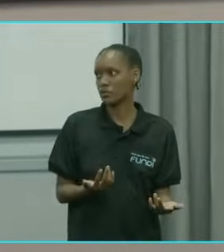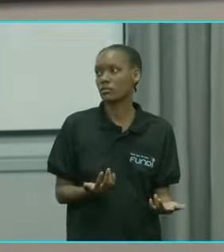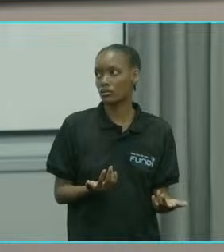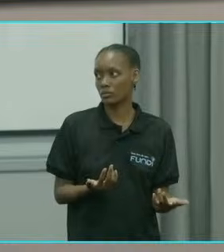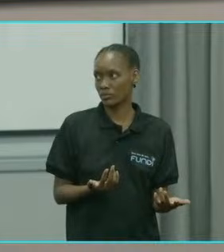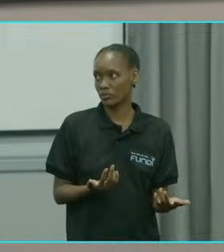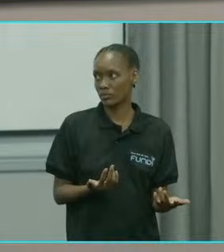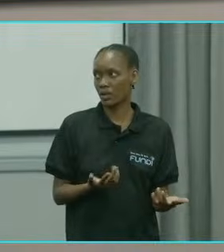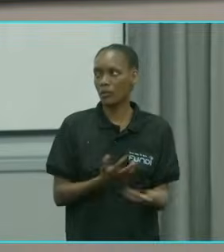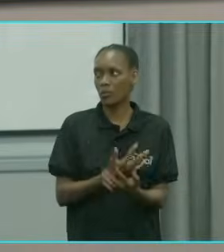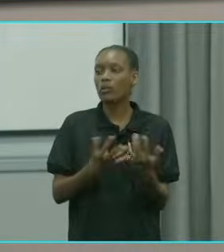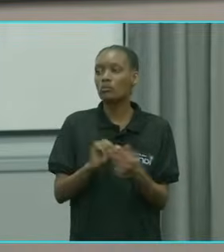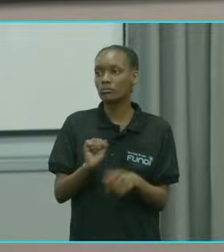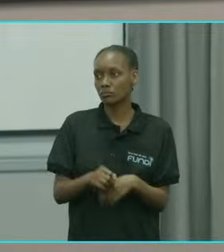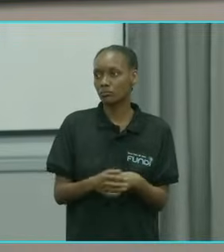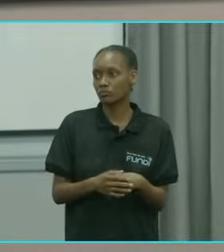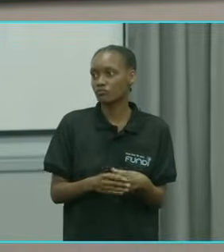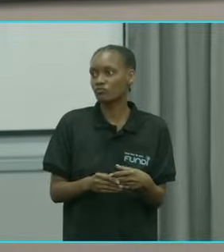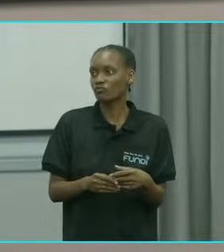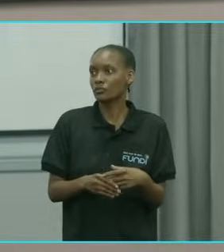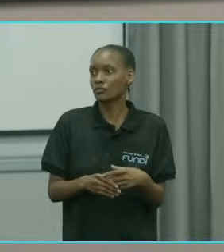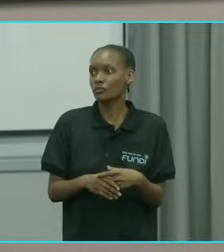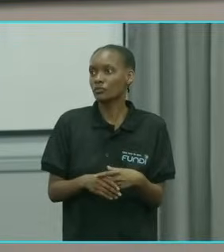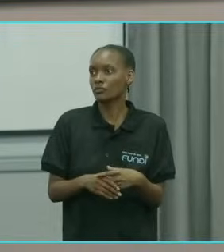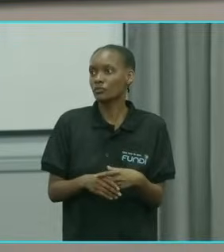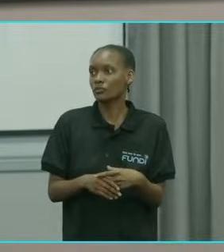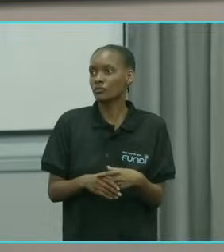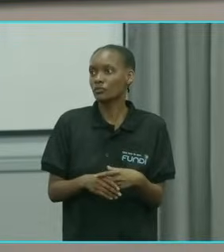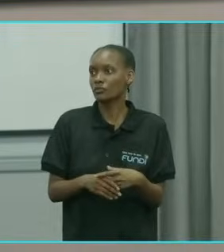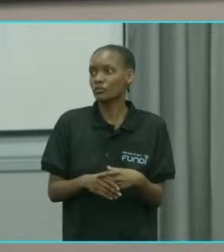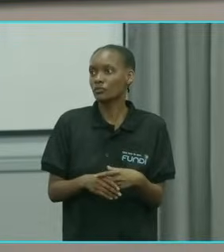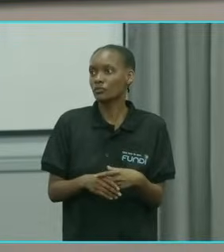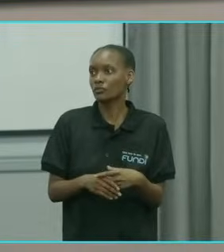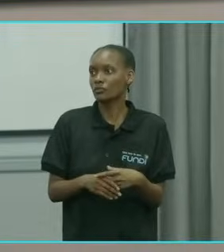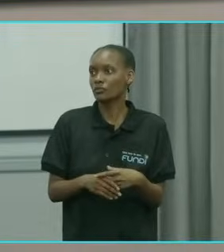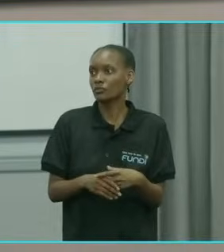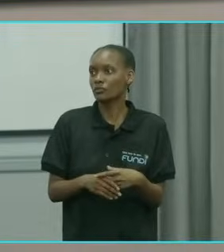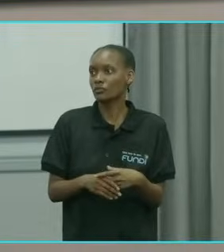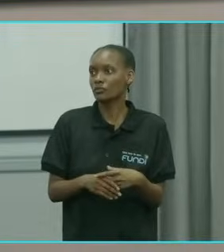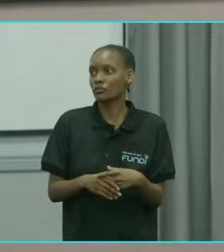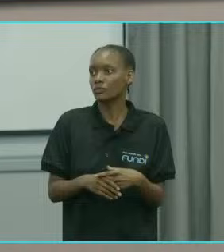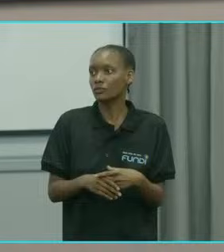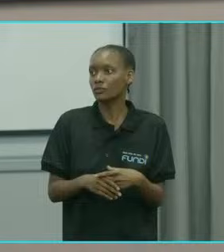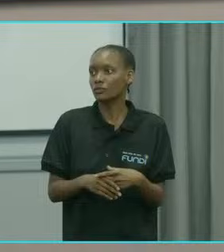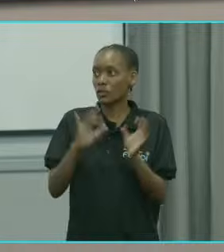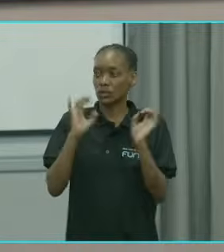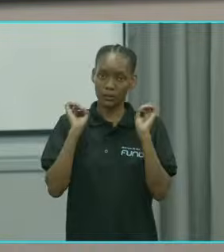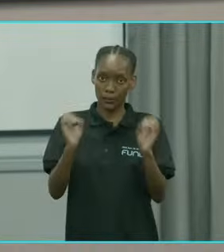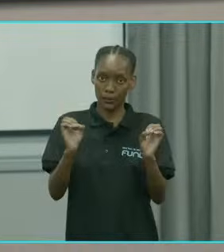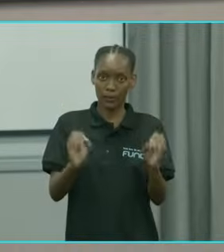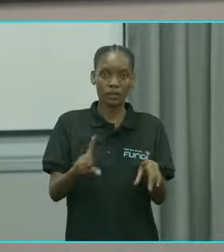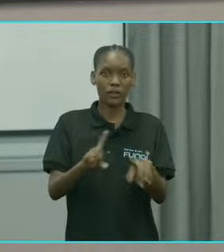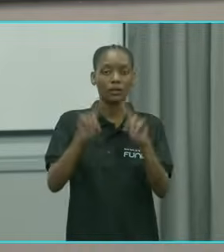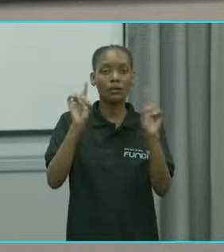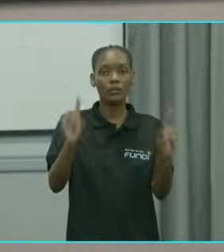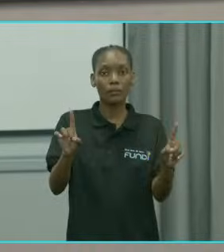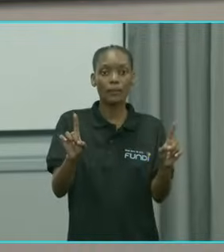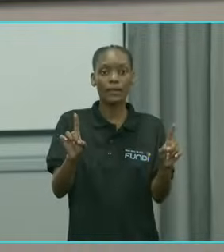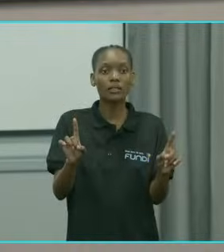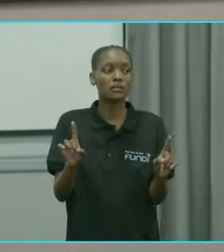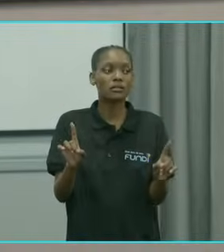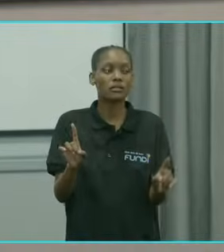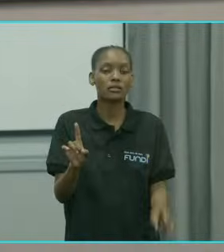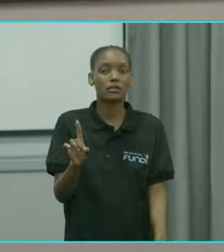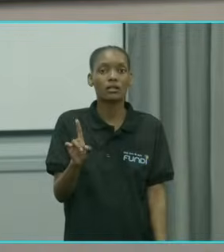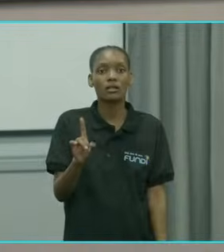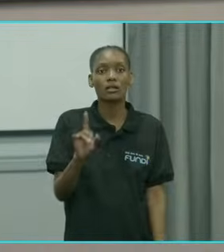because the post-provisioning model doesn't produce subject-specific posts. But that said, a huge gap